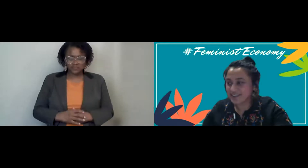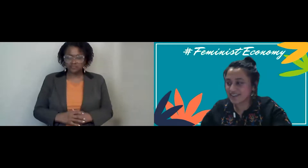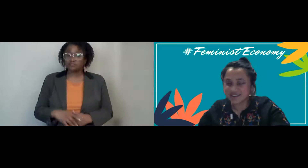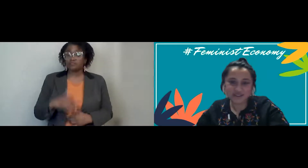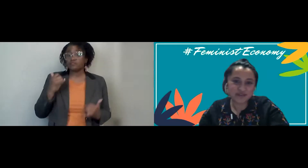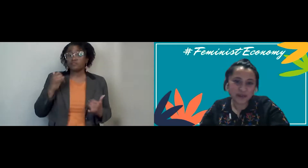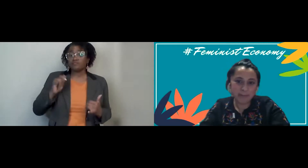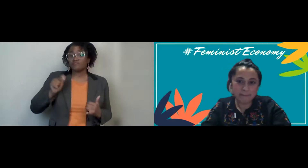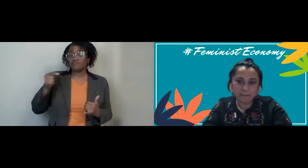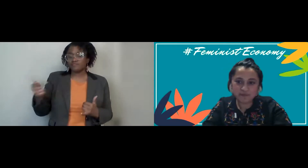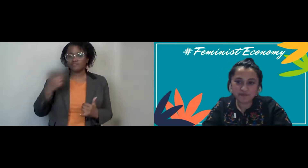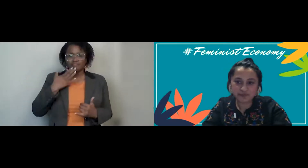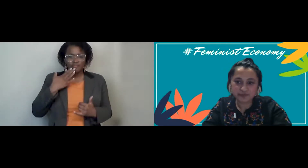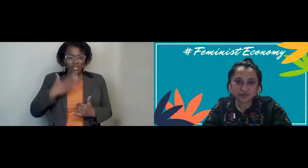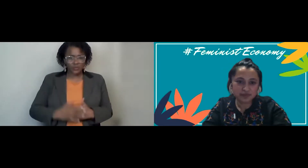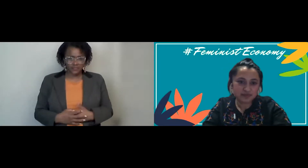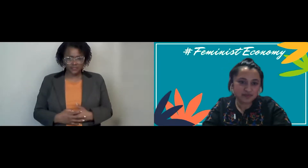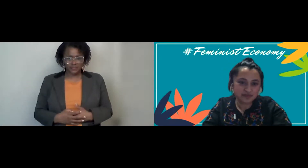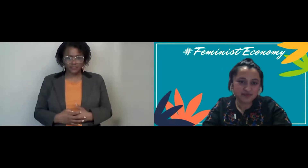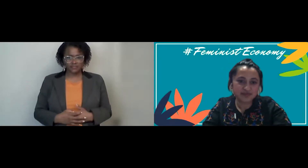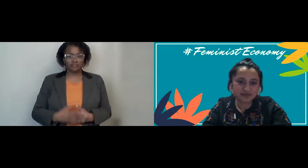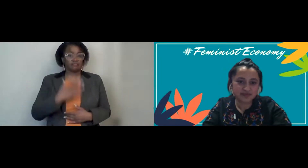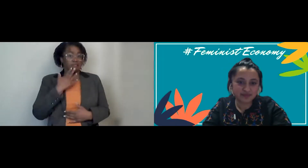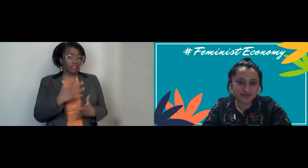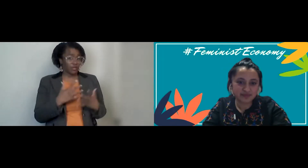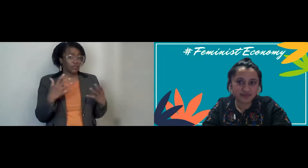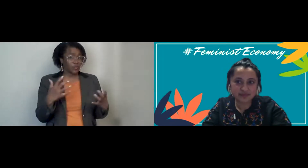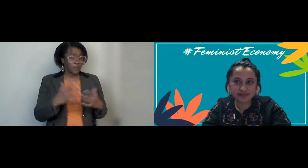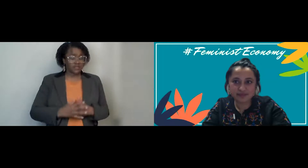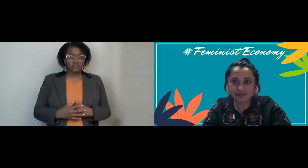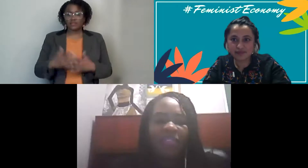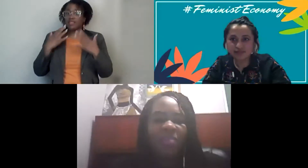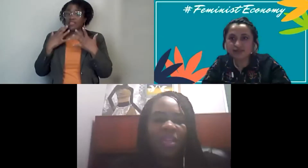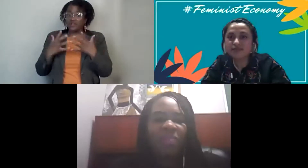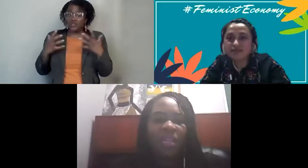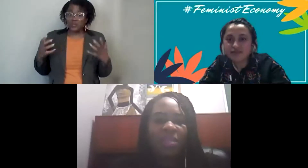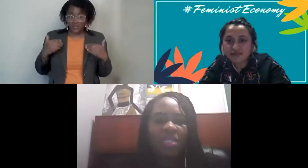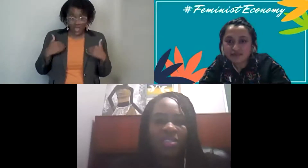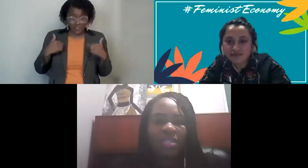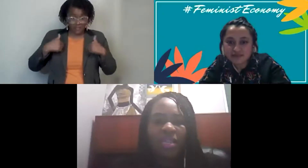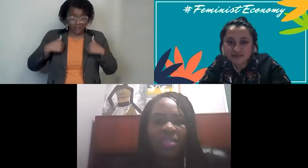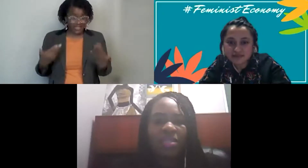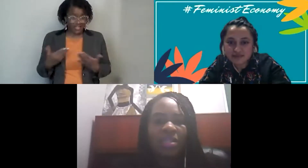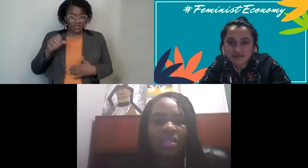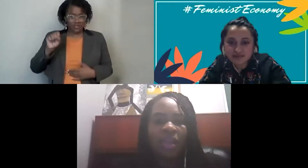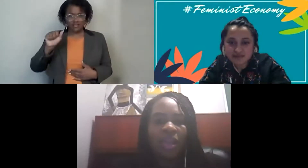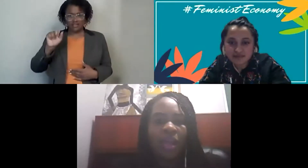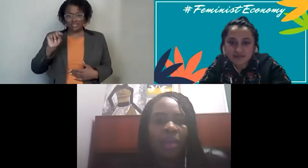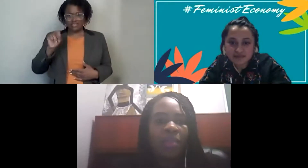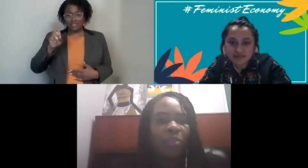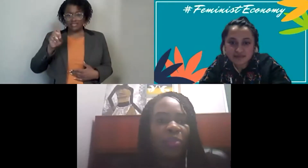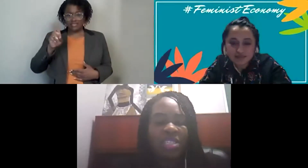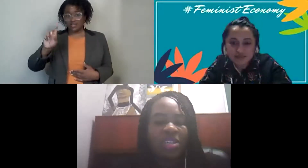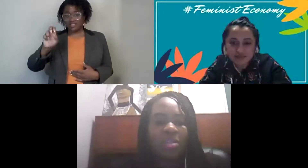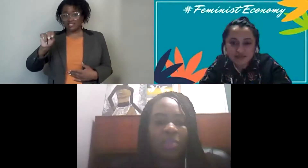Santra. Thank you. Thank you so much. And thanks so much for having me. My name is Santra Dennis.